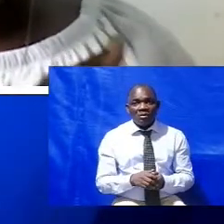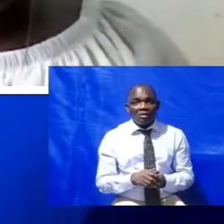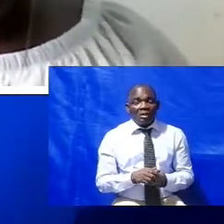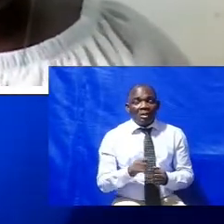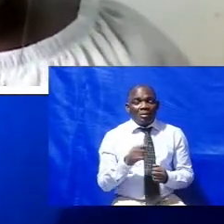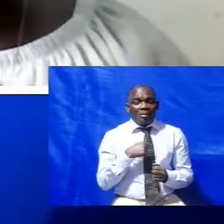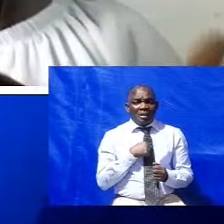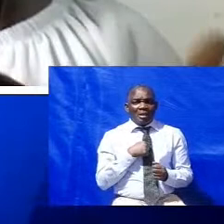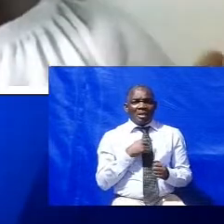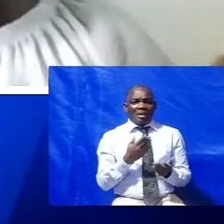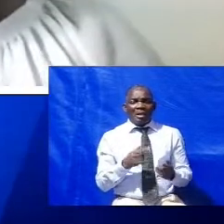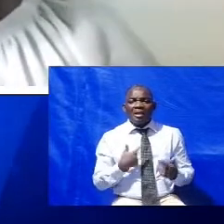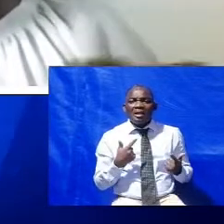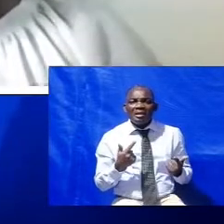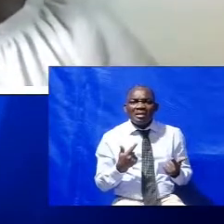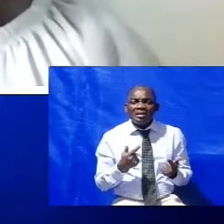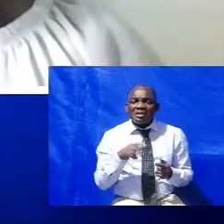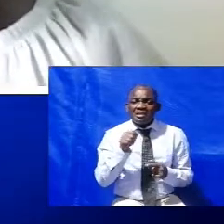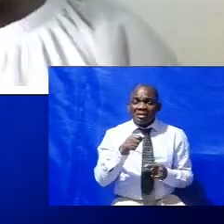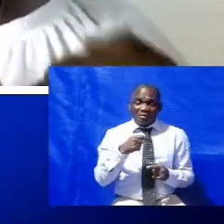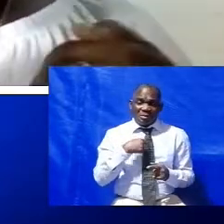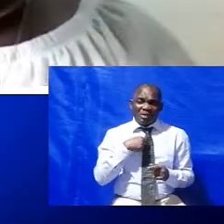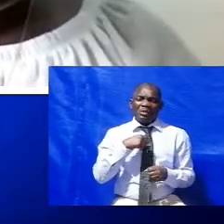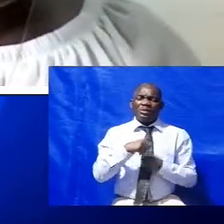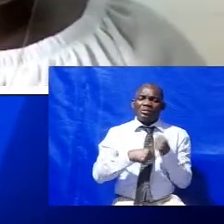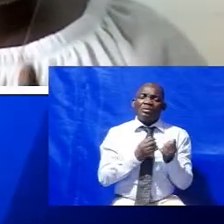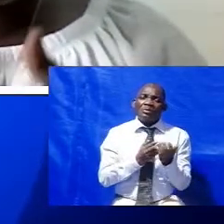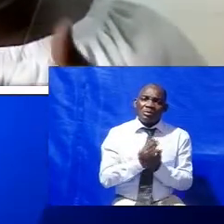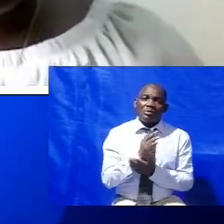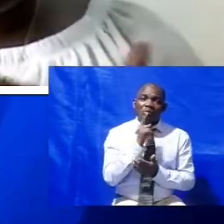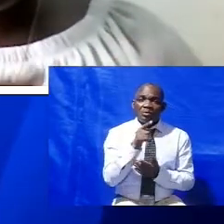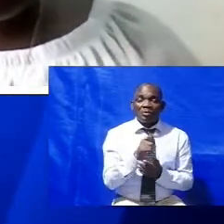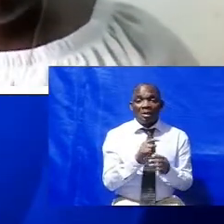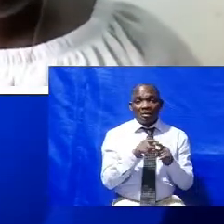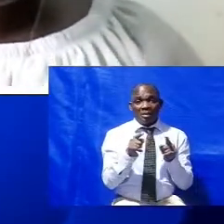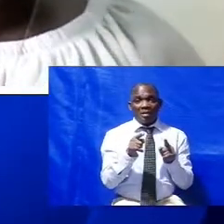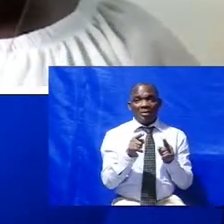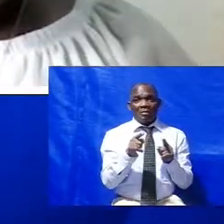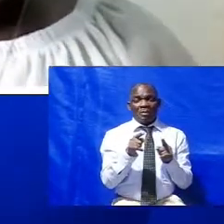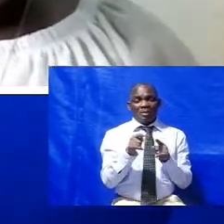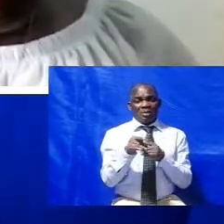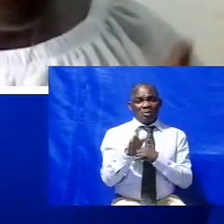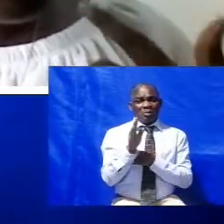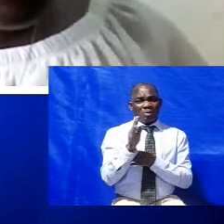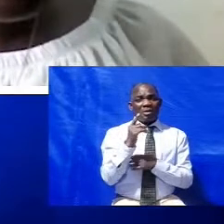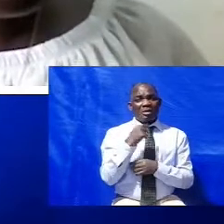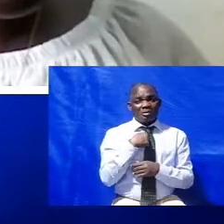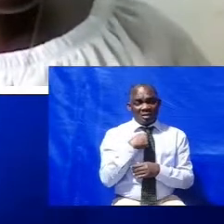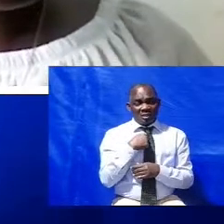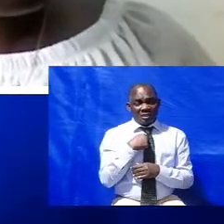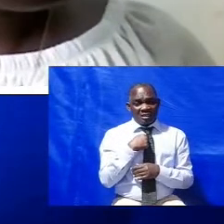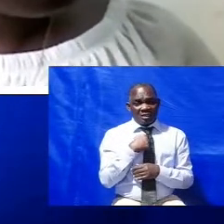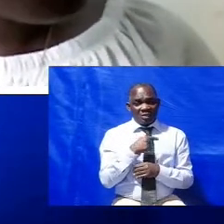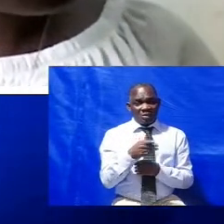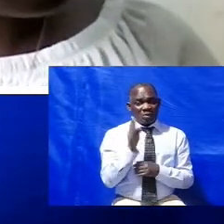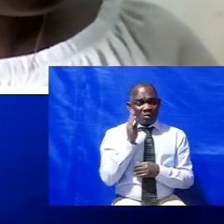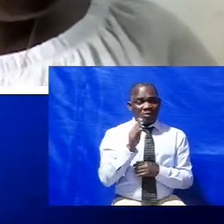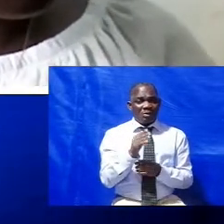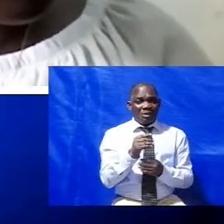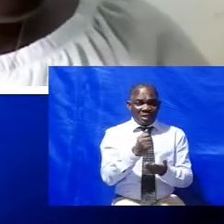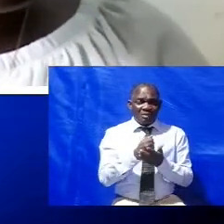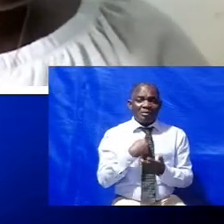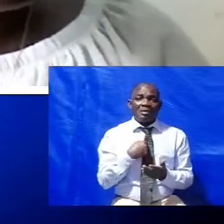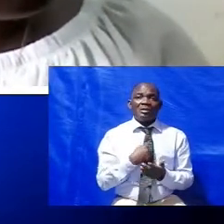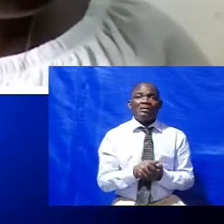until completion, I look at my life and I say, yes, I'm going through this right now, but the Bible tells me that God